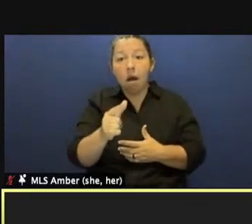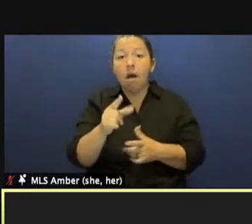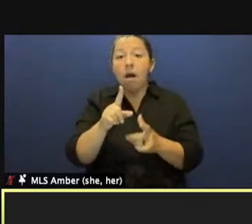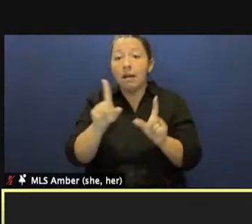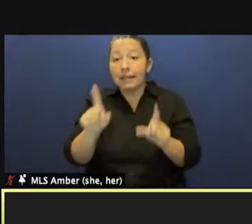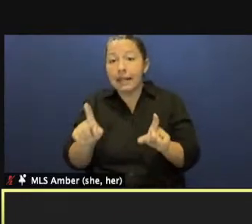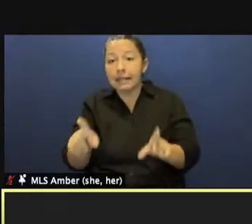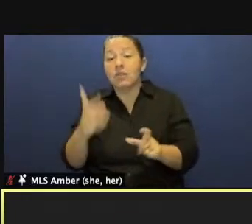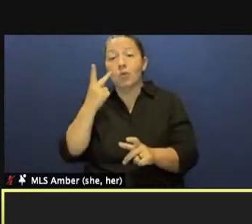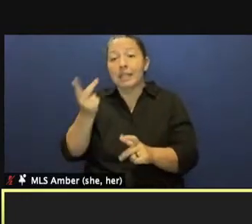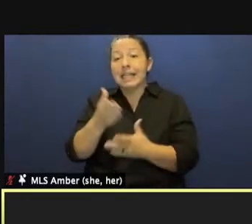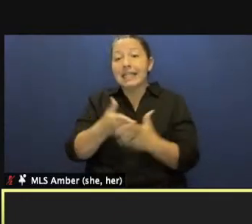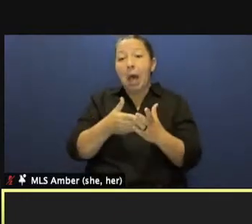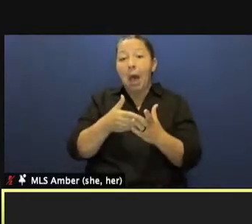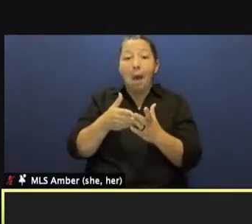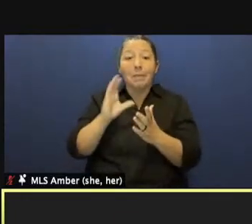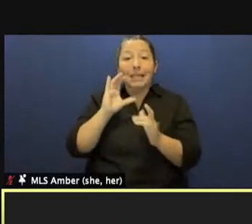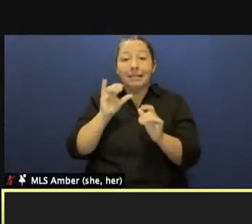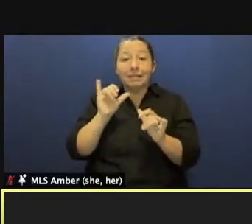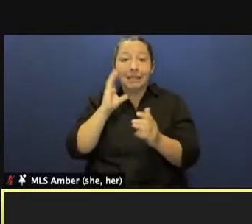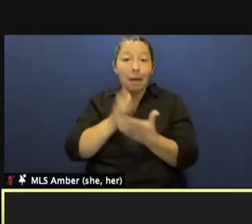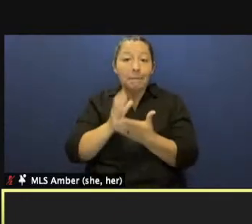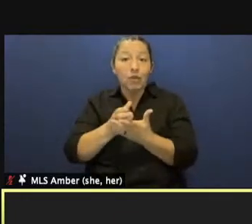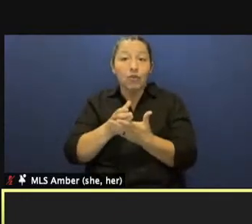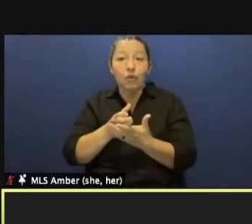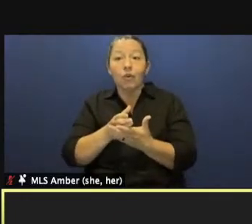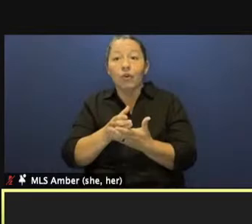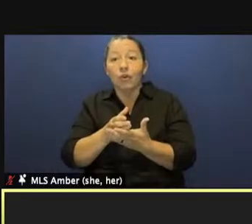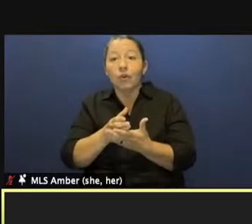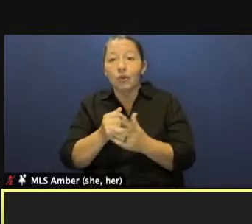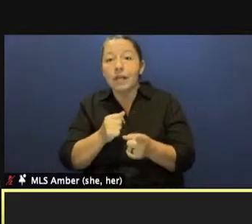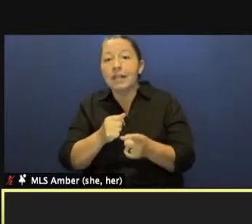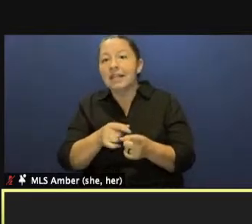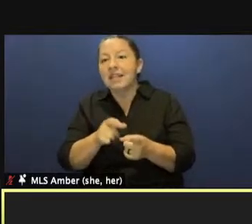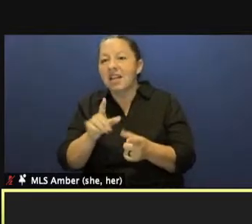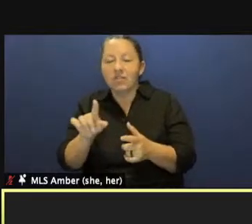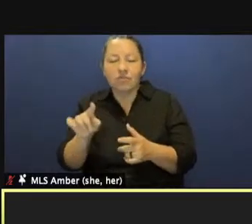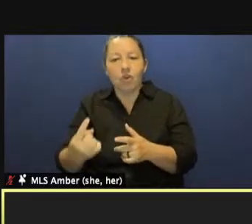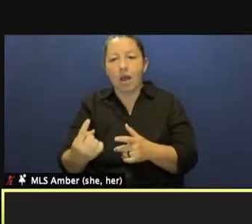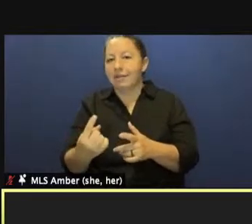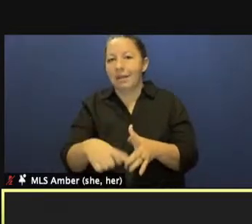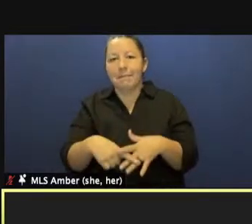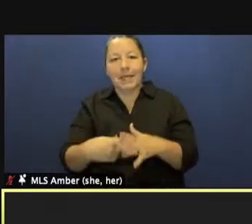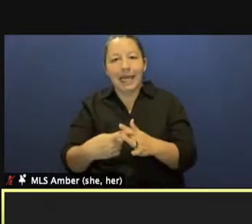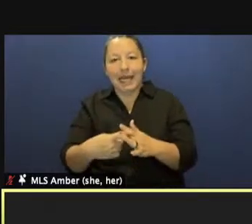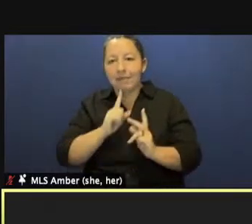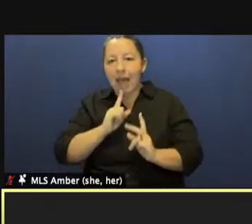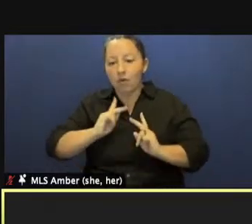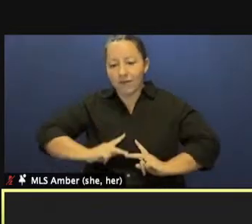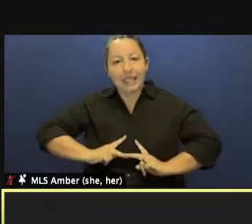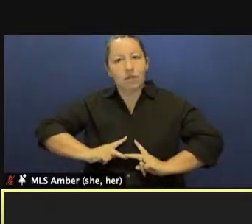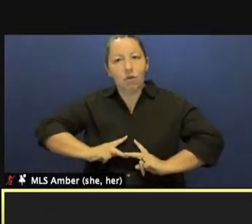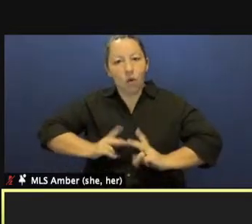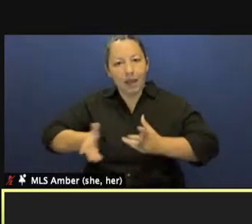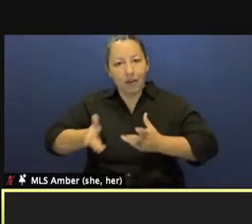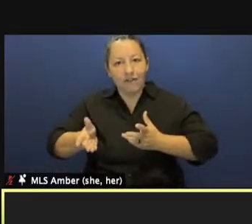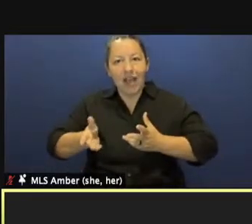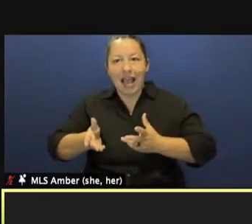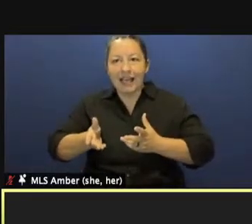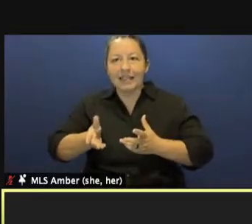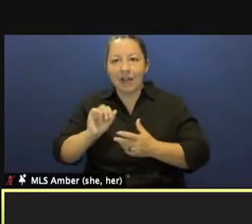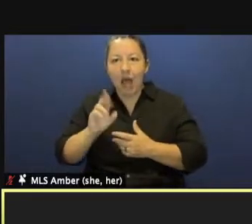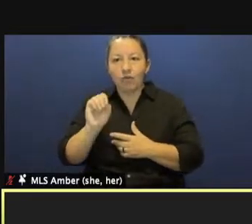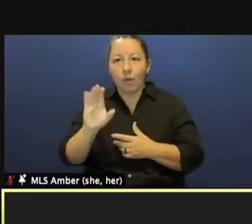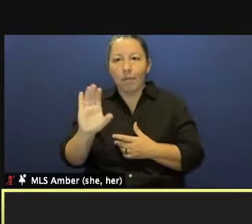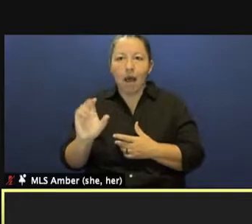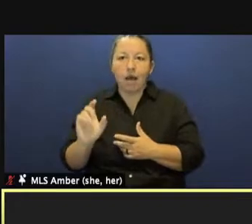of just that. This is just the very beginning of the physical interface testing with Astrobotic. Much more to come. We've delivered an